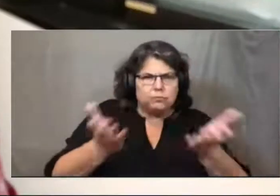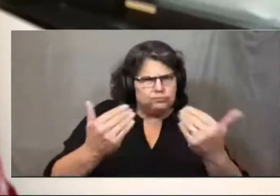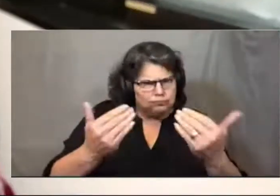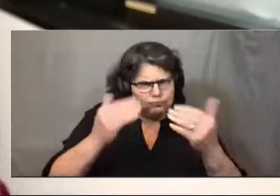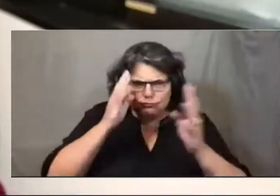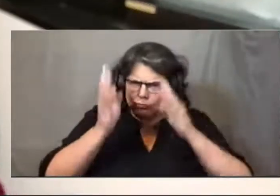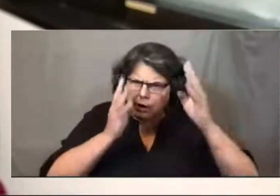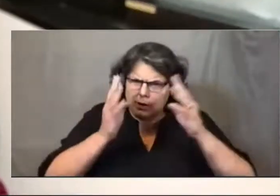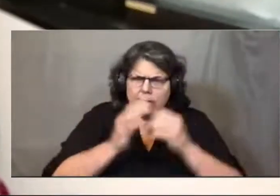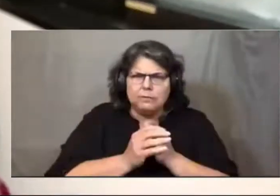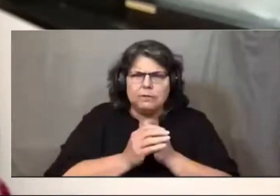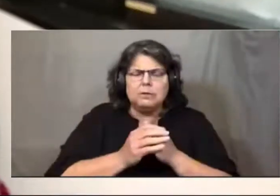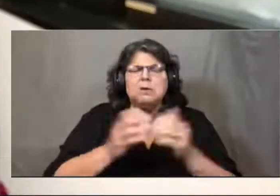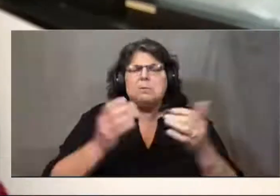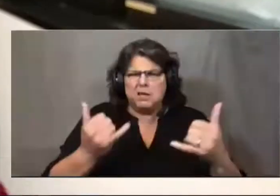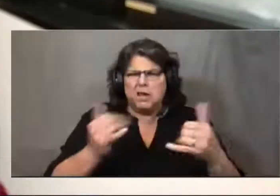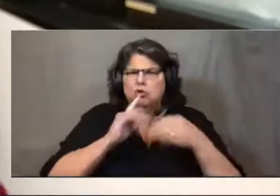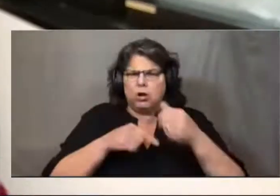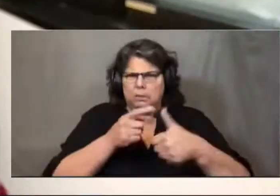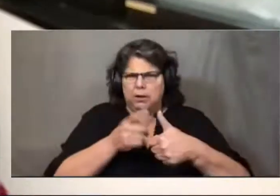pandemic stats.